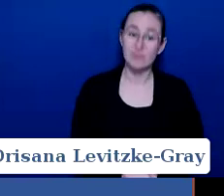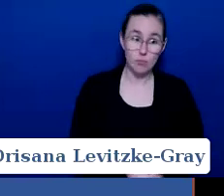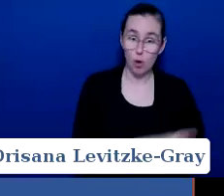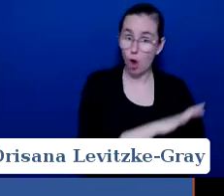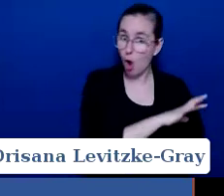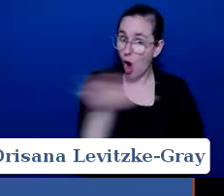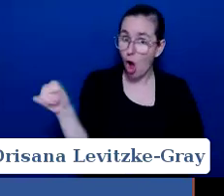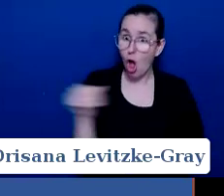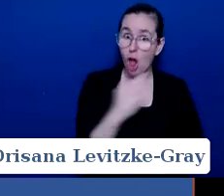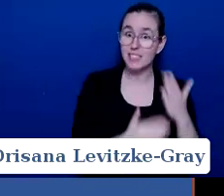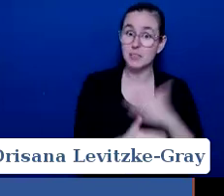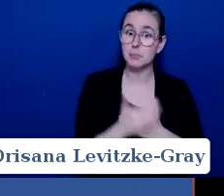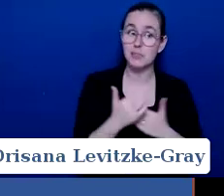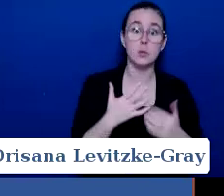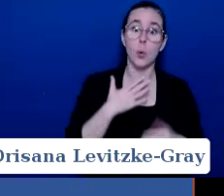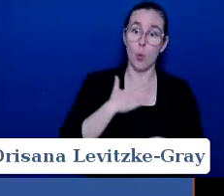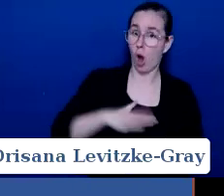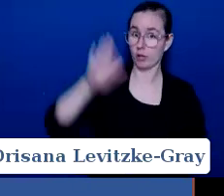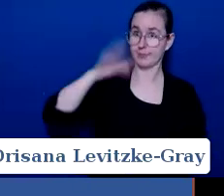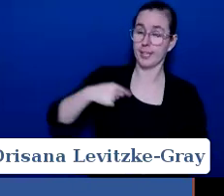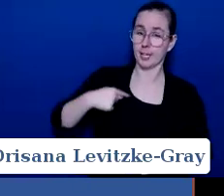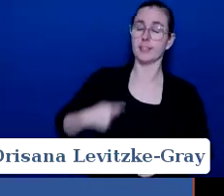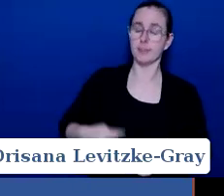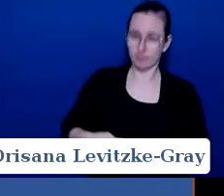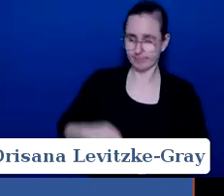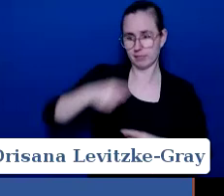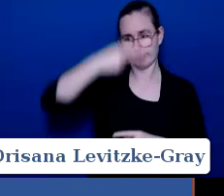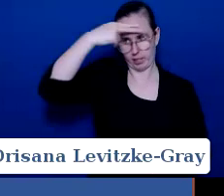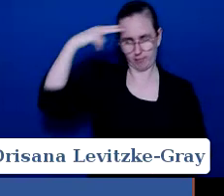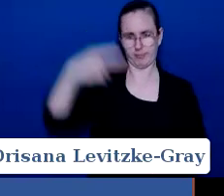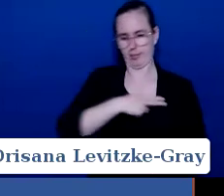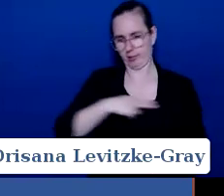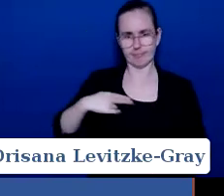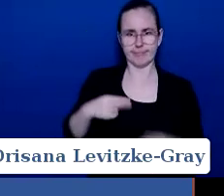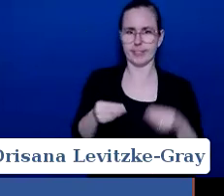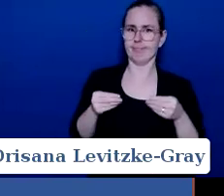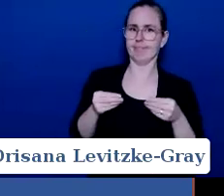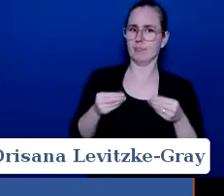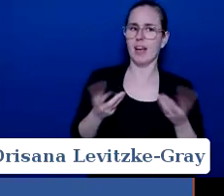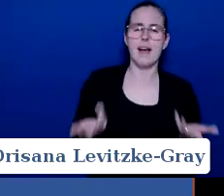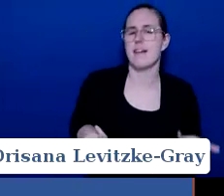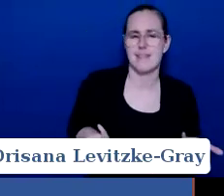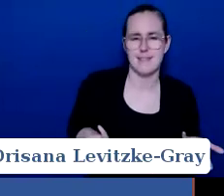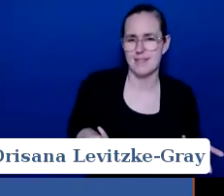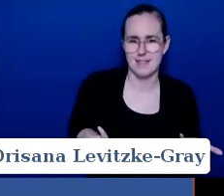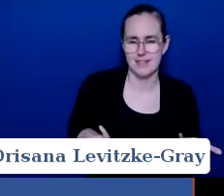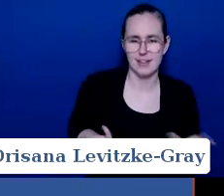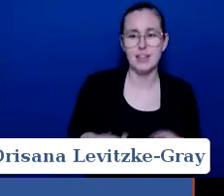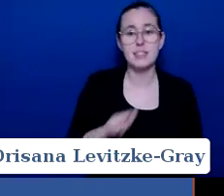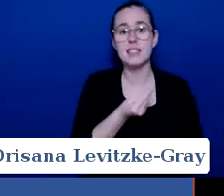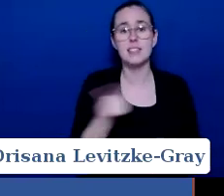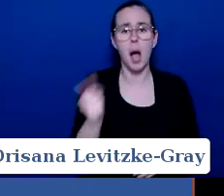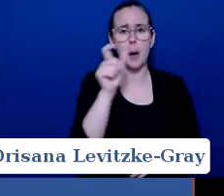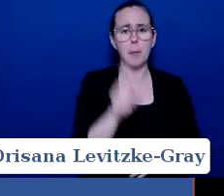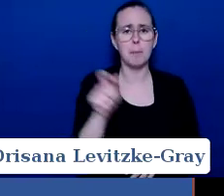population who need assistive technology. There is another subset of this population who self-identify as person with disabilities. For instance,